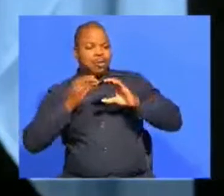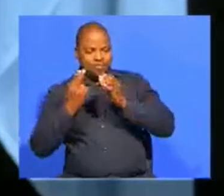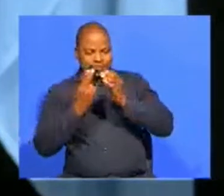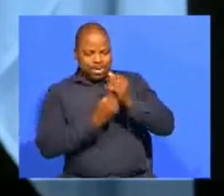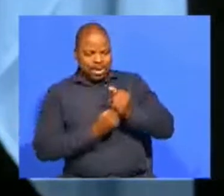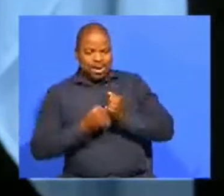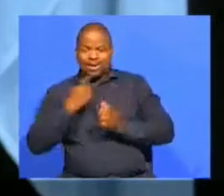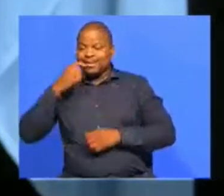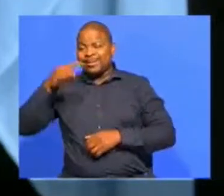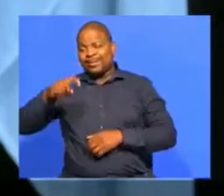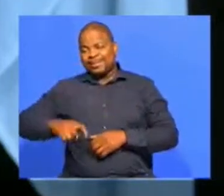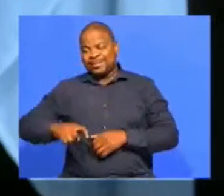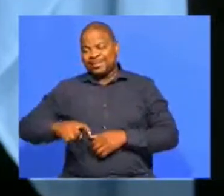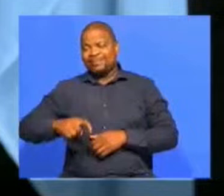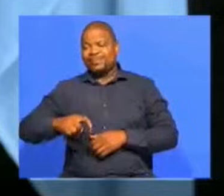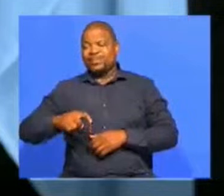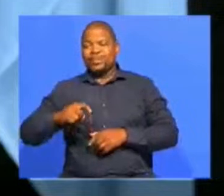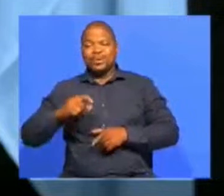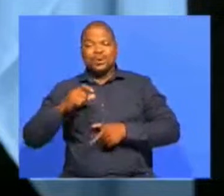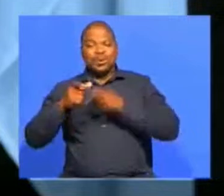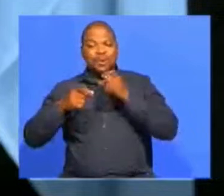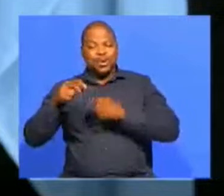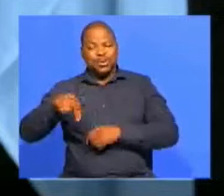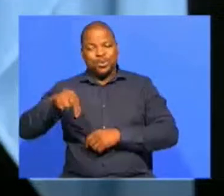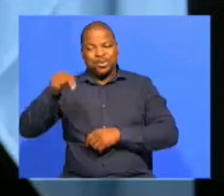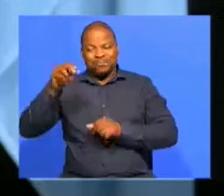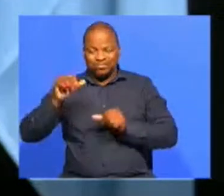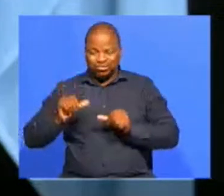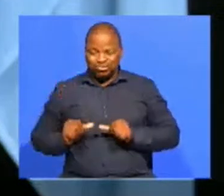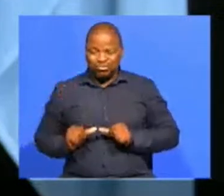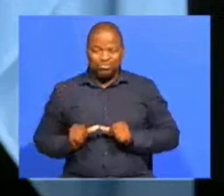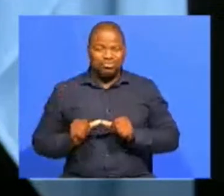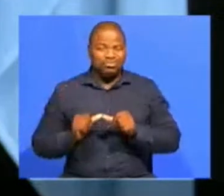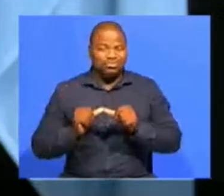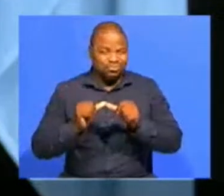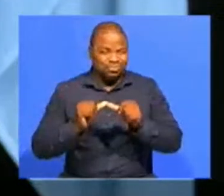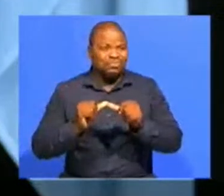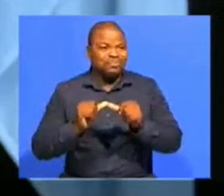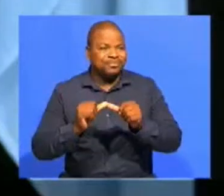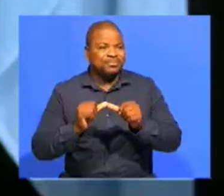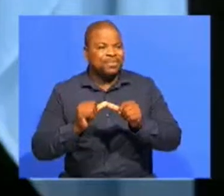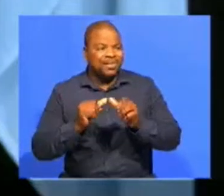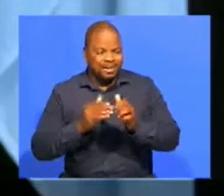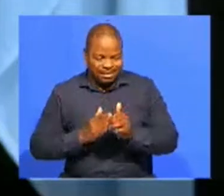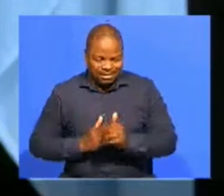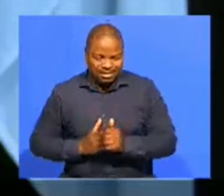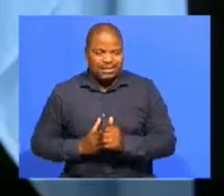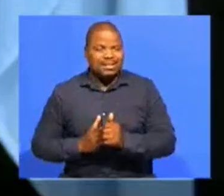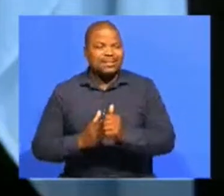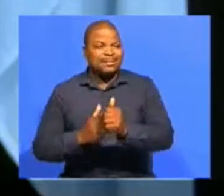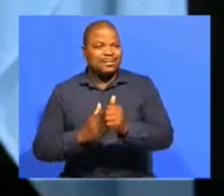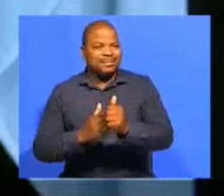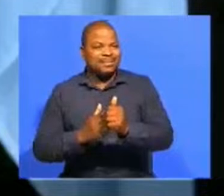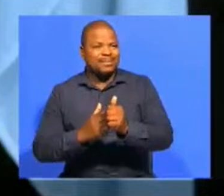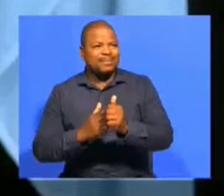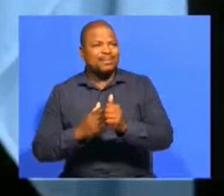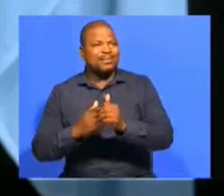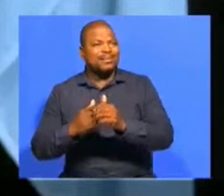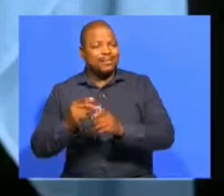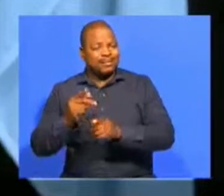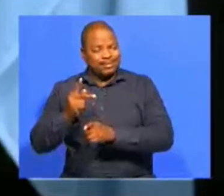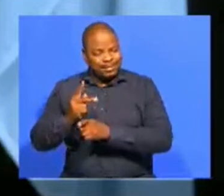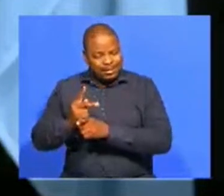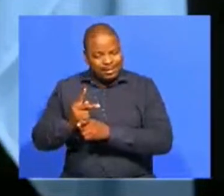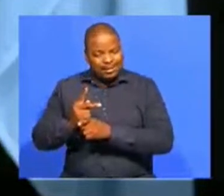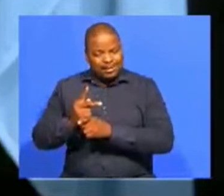partnership. Otherwise, the global North will continue to exploit, dominate, and to keep us